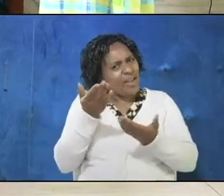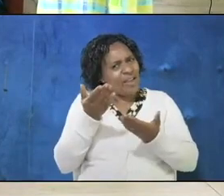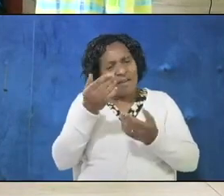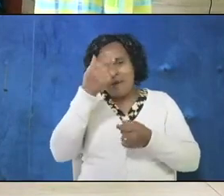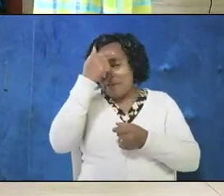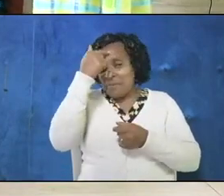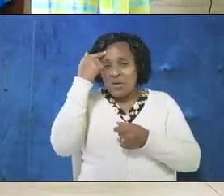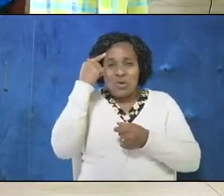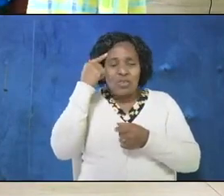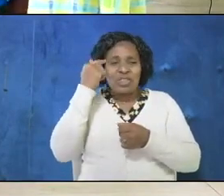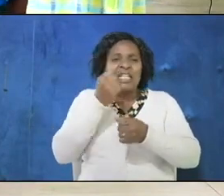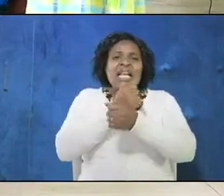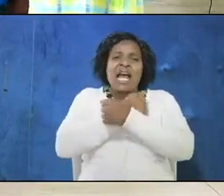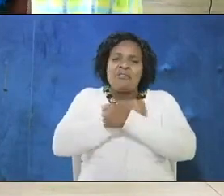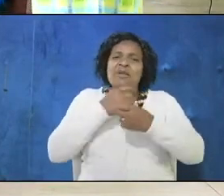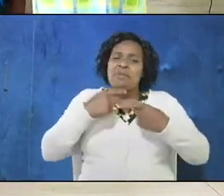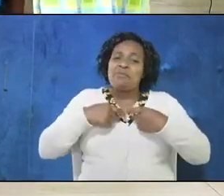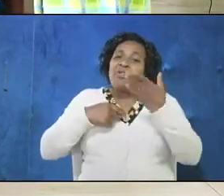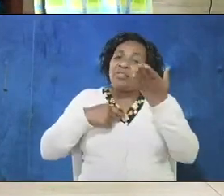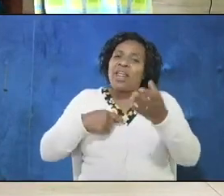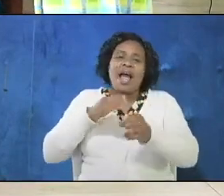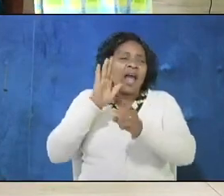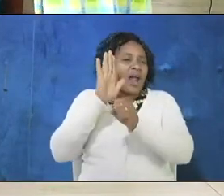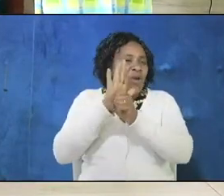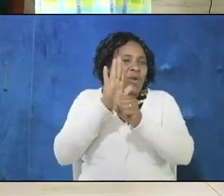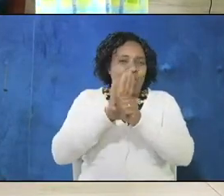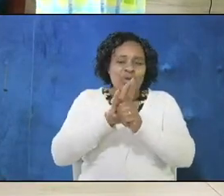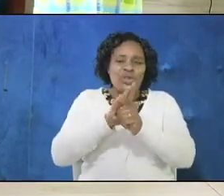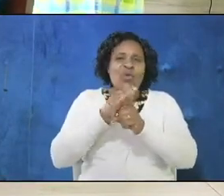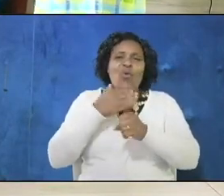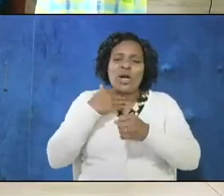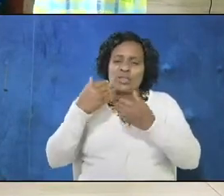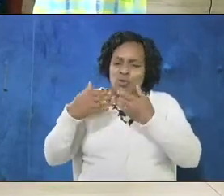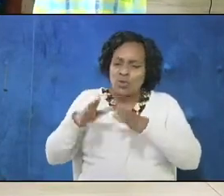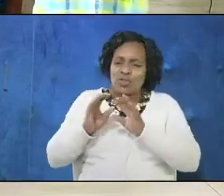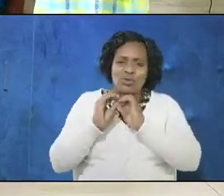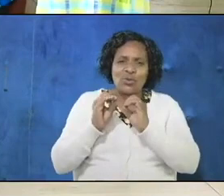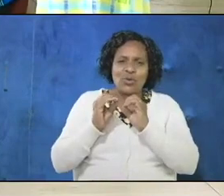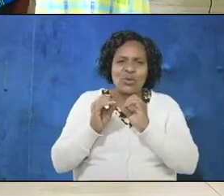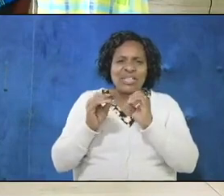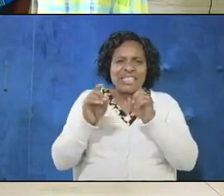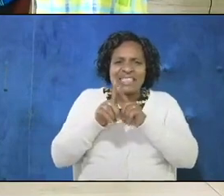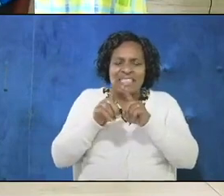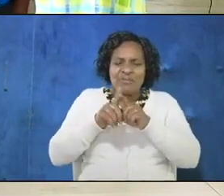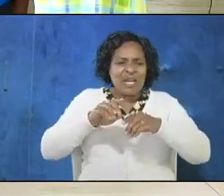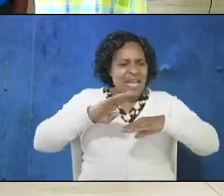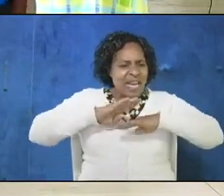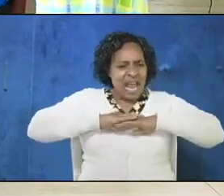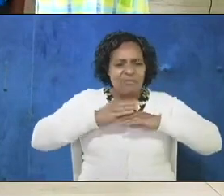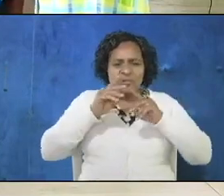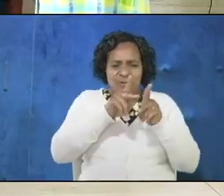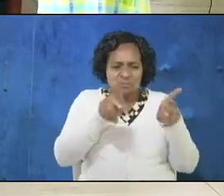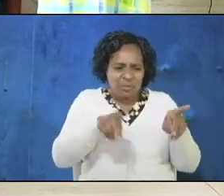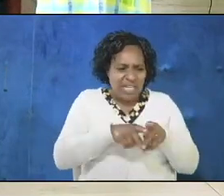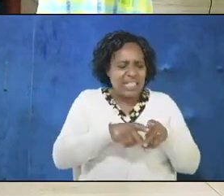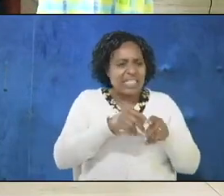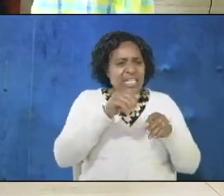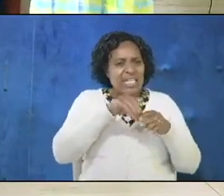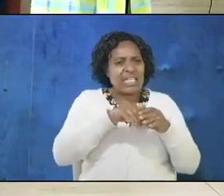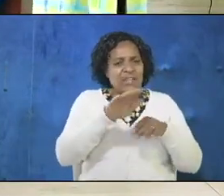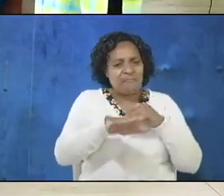Because he loved them very much and he did not want them to get lost. Not even there is enough space at the foot of